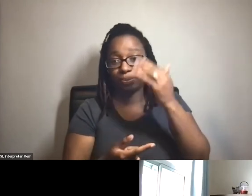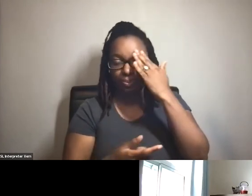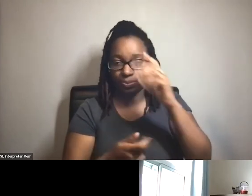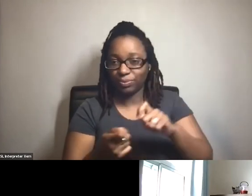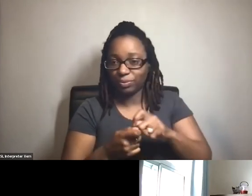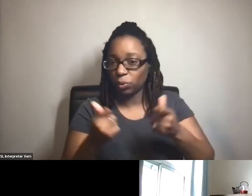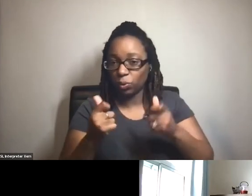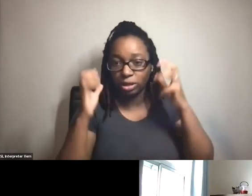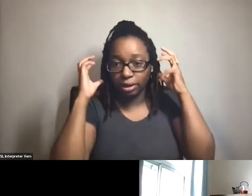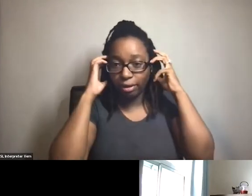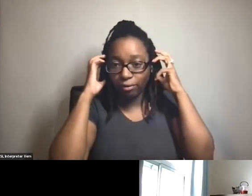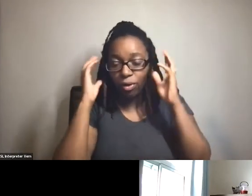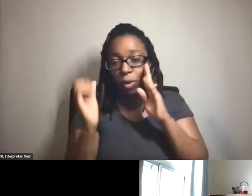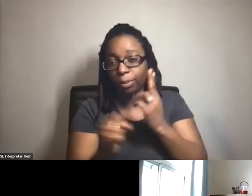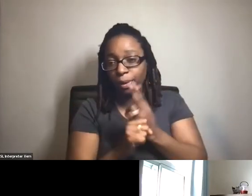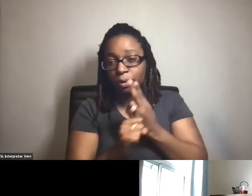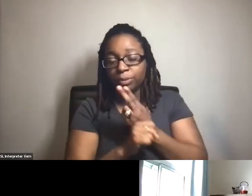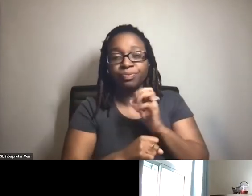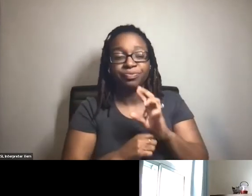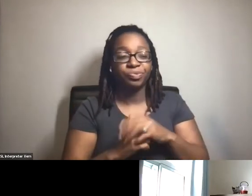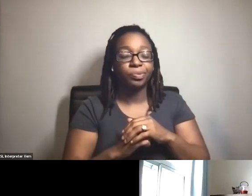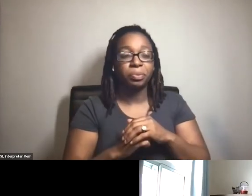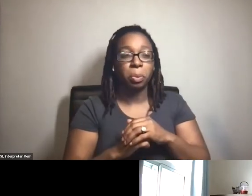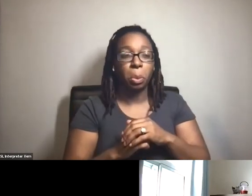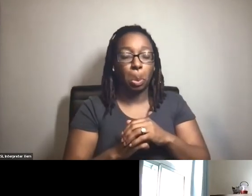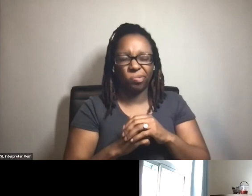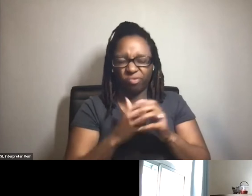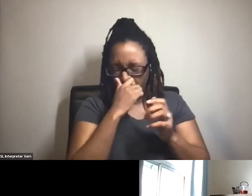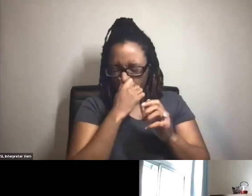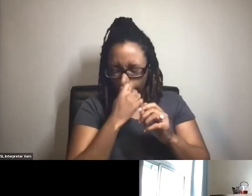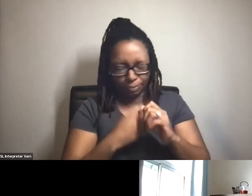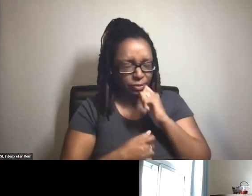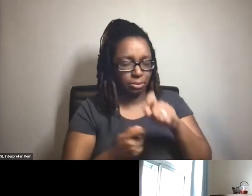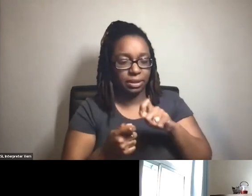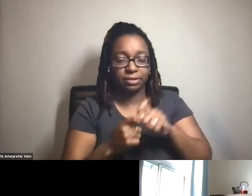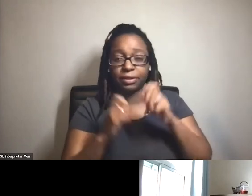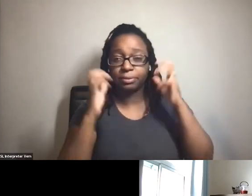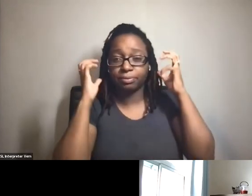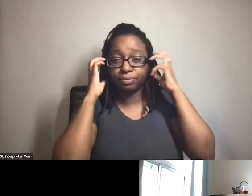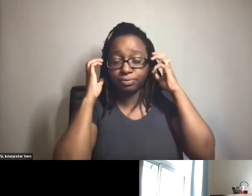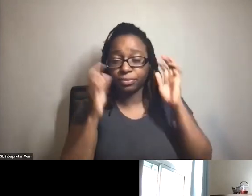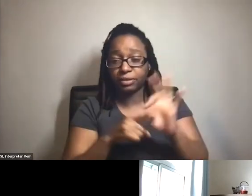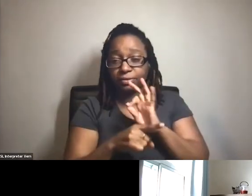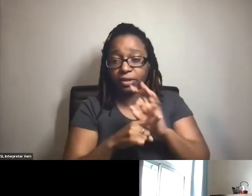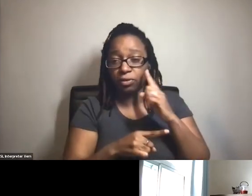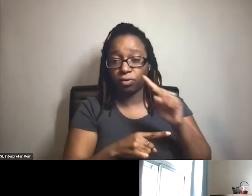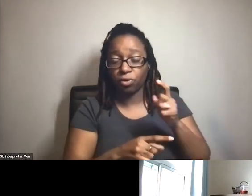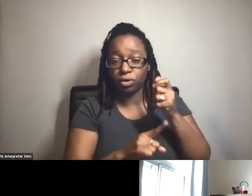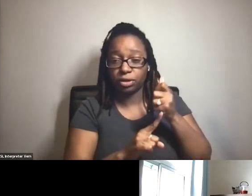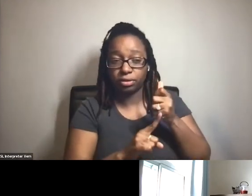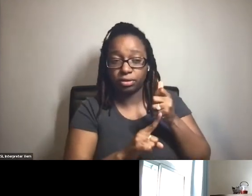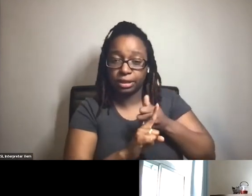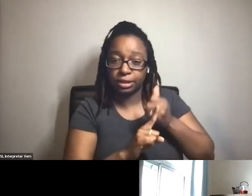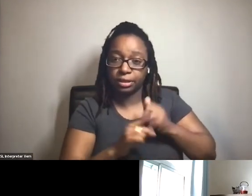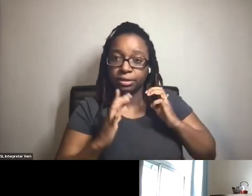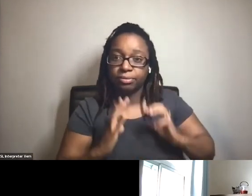headphones might be used or what, or especially not the specific head-related transfer function of each user. So we've really